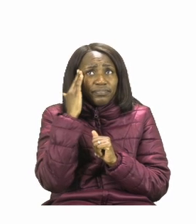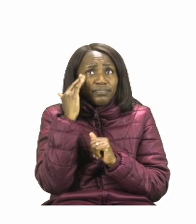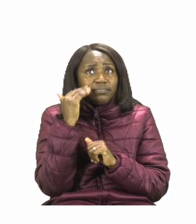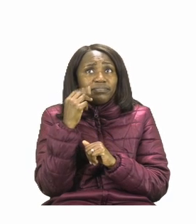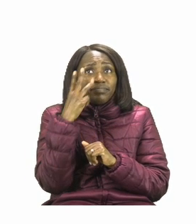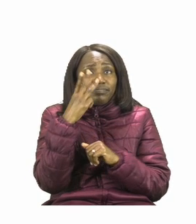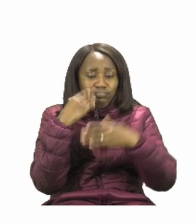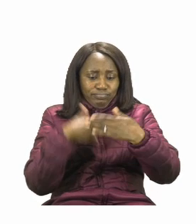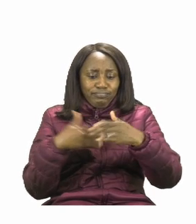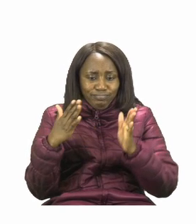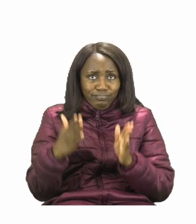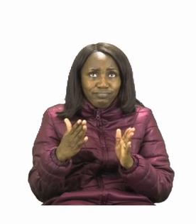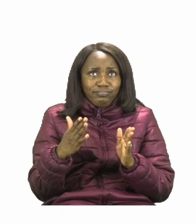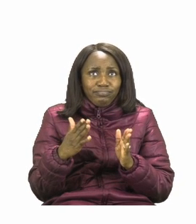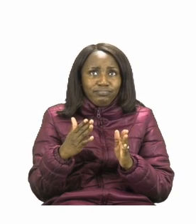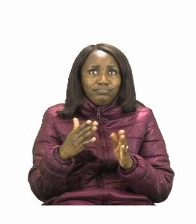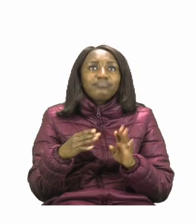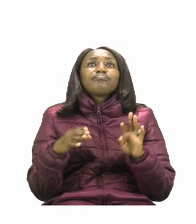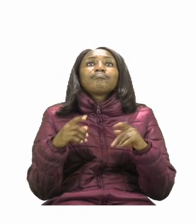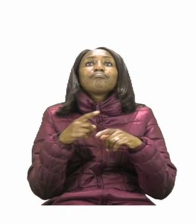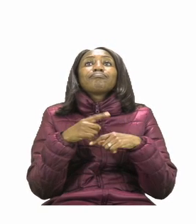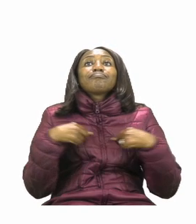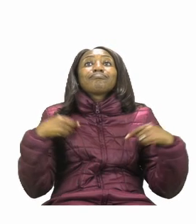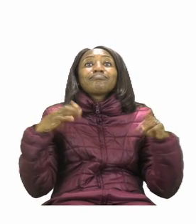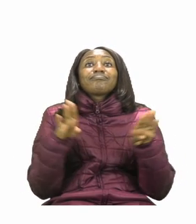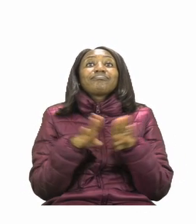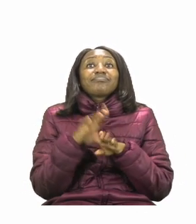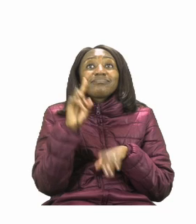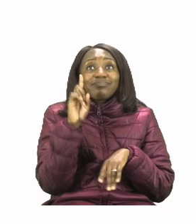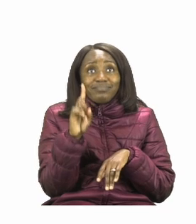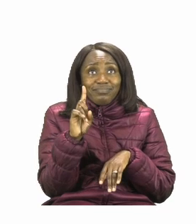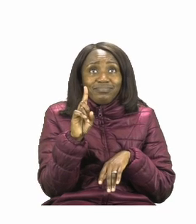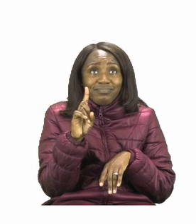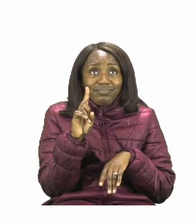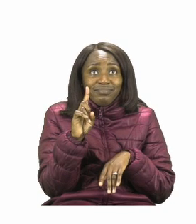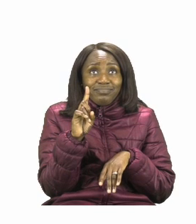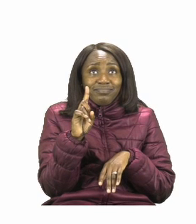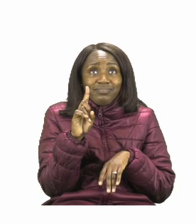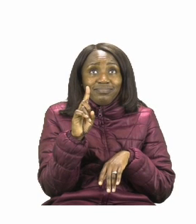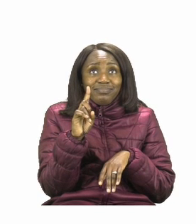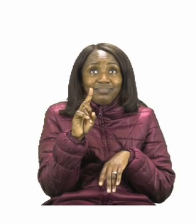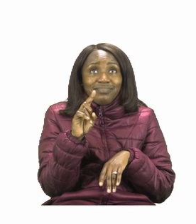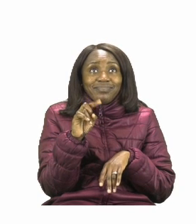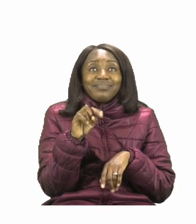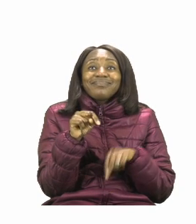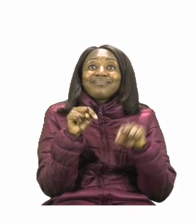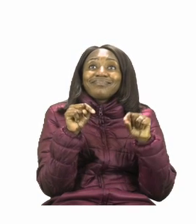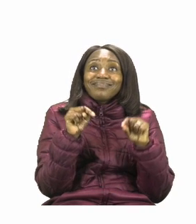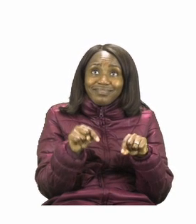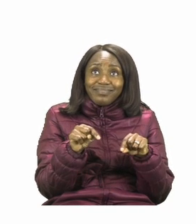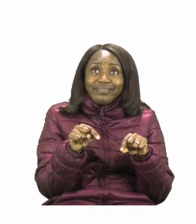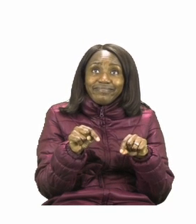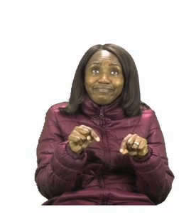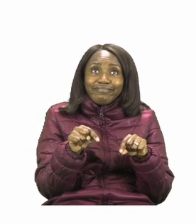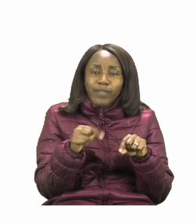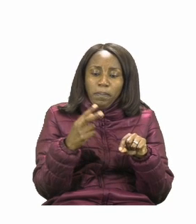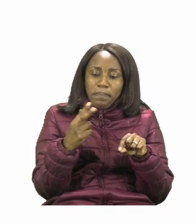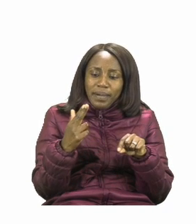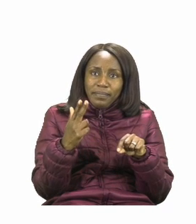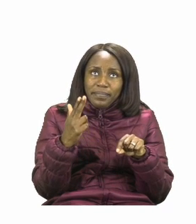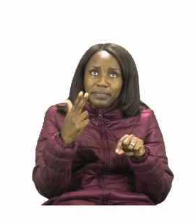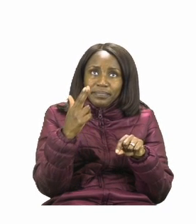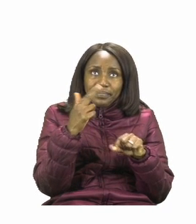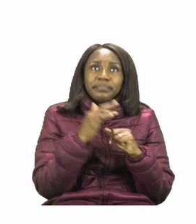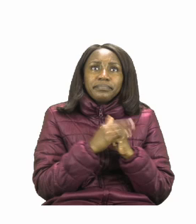but today we're going to make one. Today, it is going to be our job to cut out the